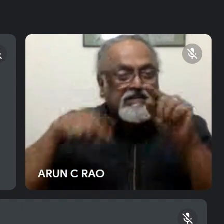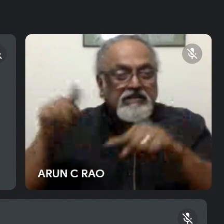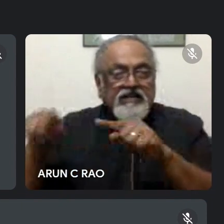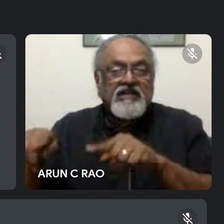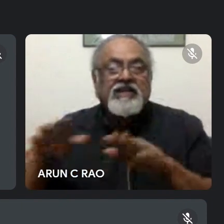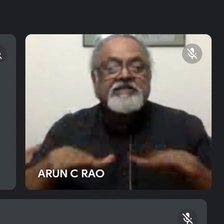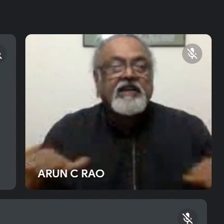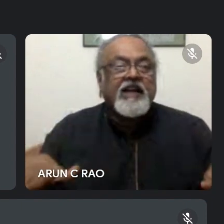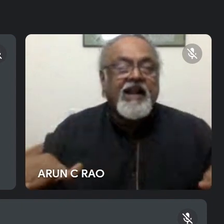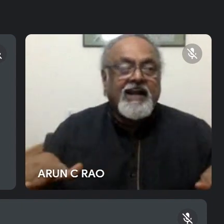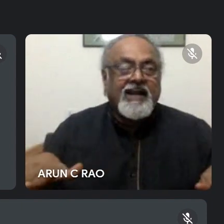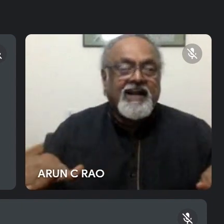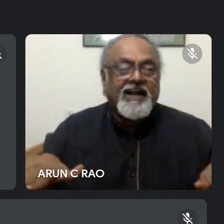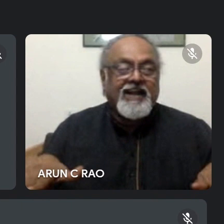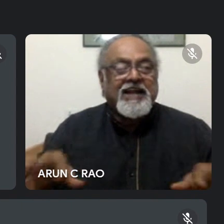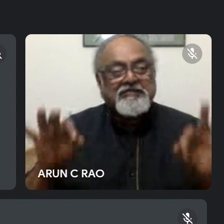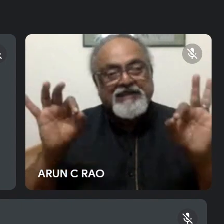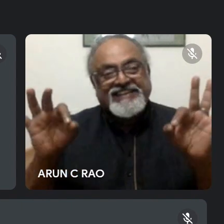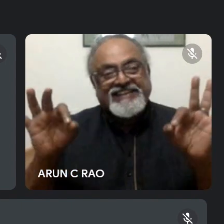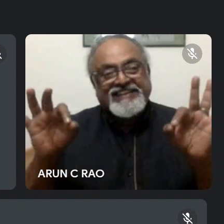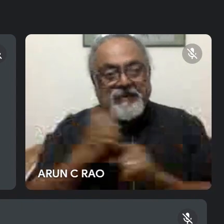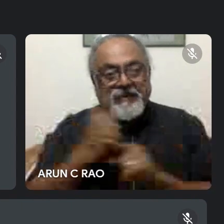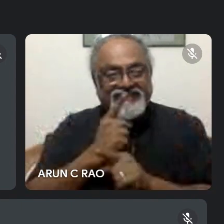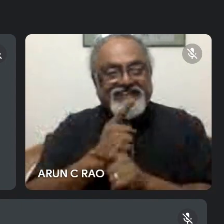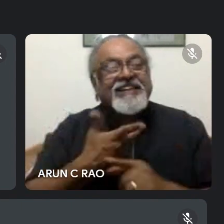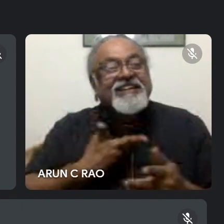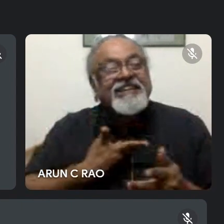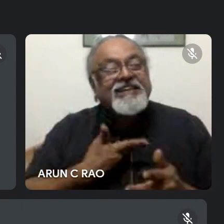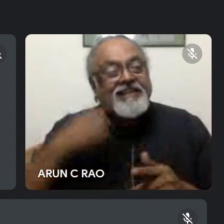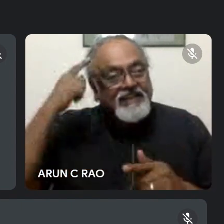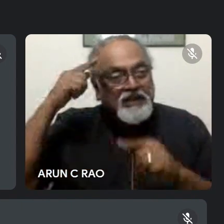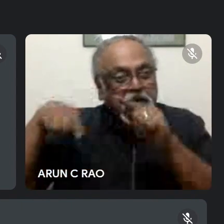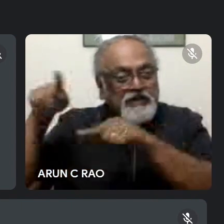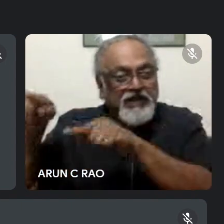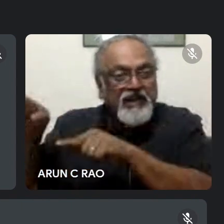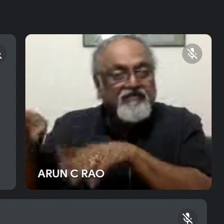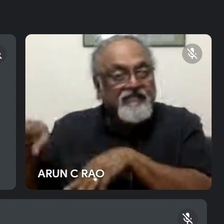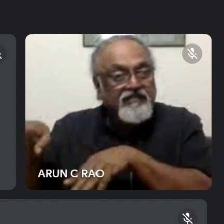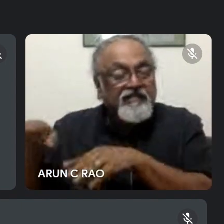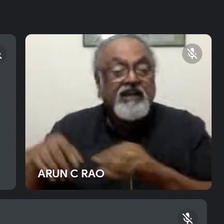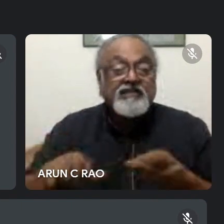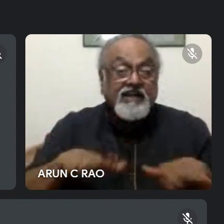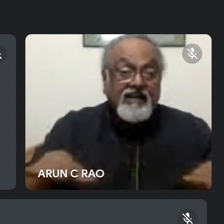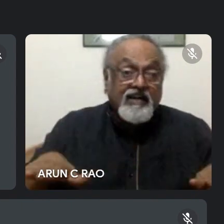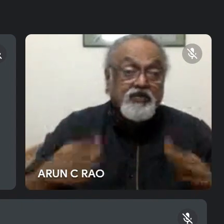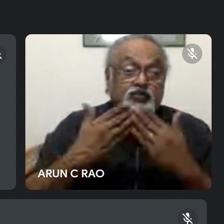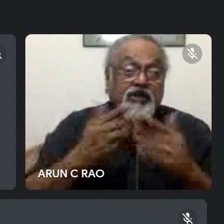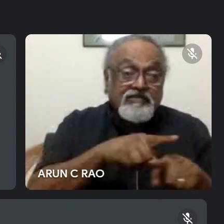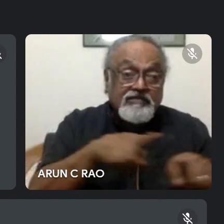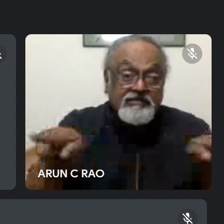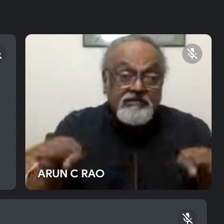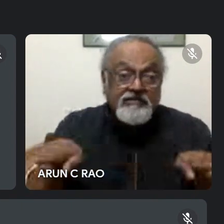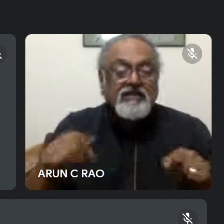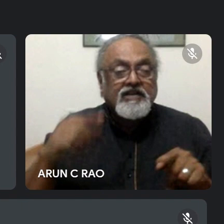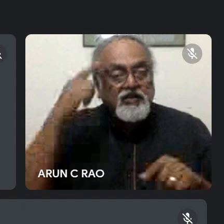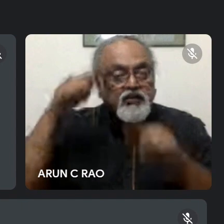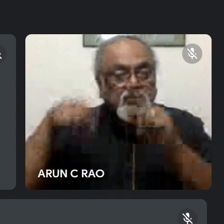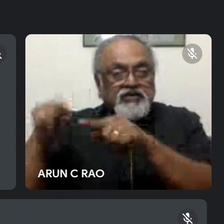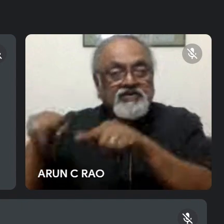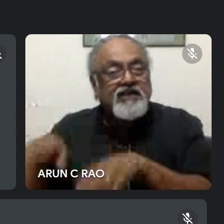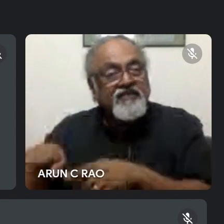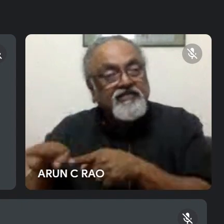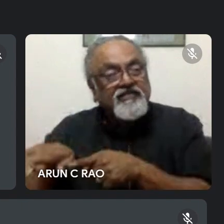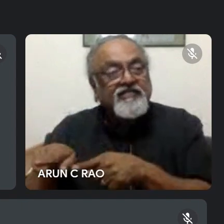think it's so much more different when you sort of are on the inside, understanding someone who is